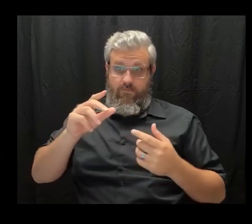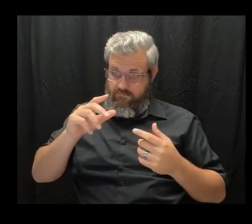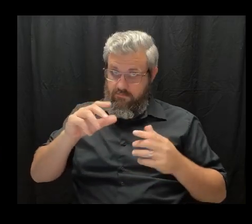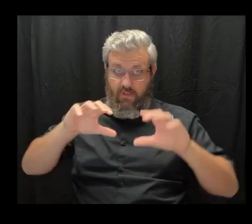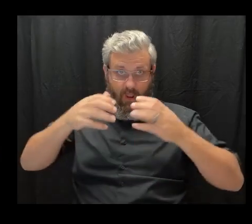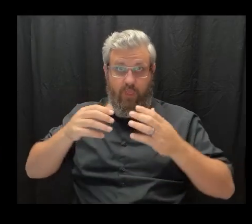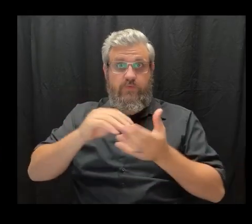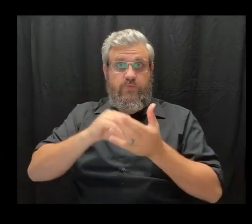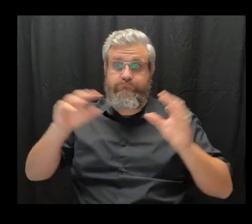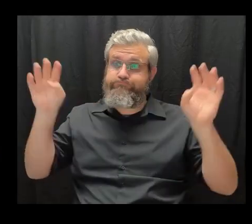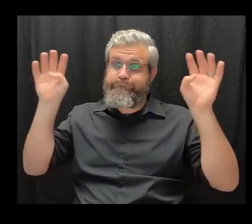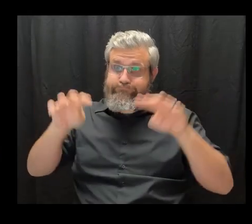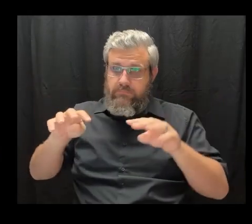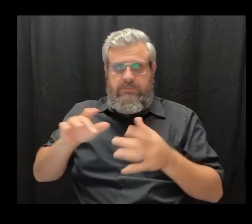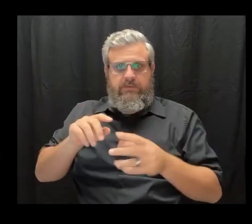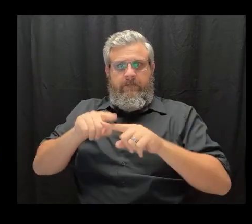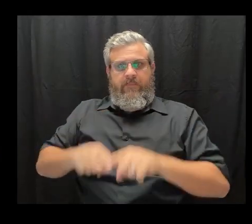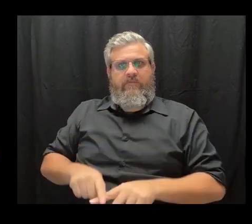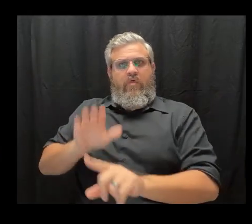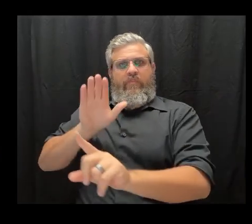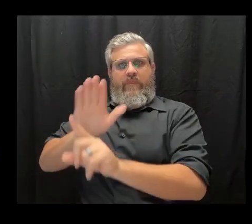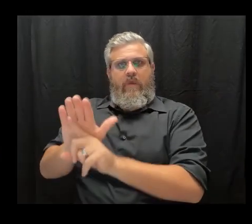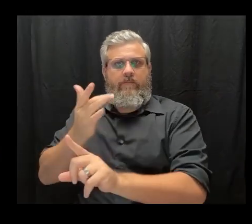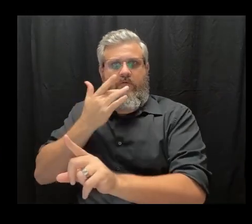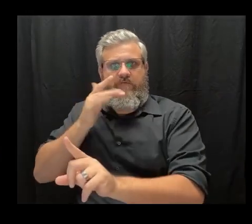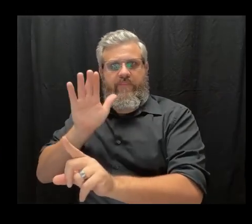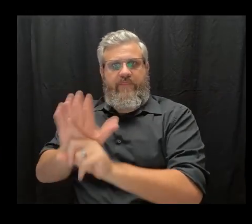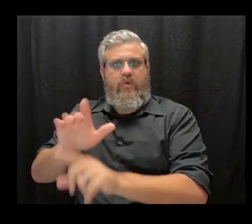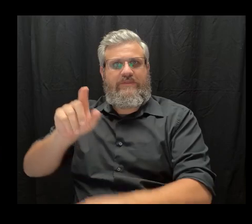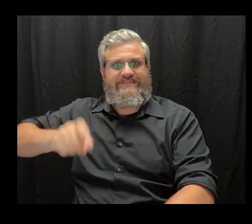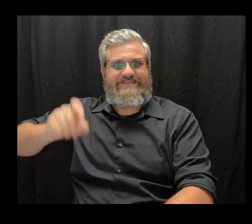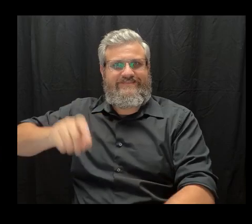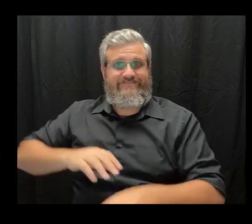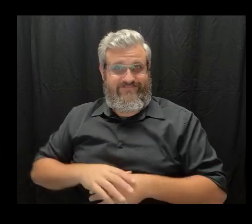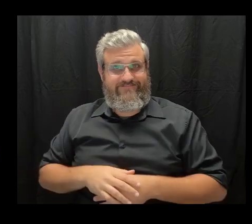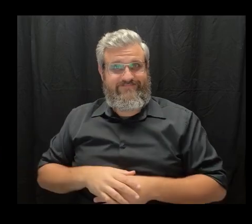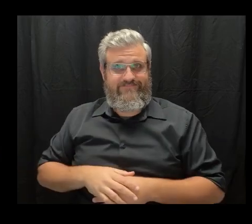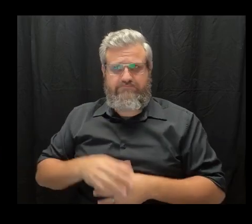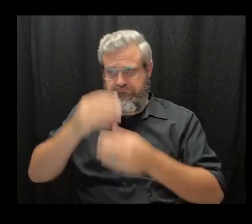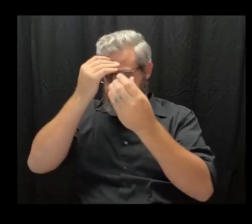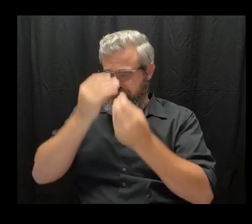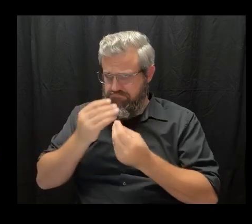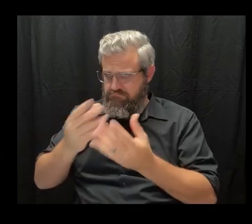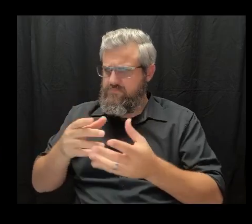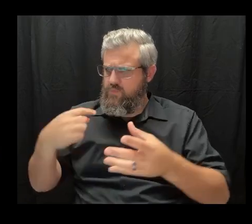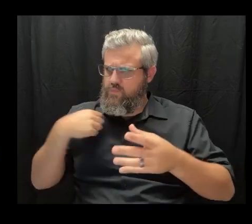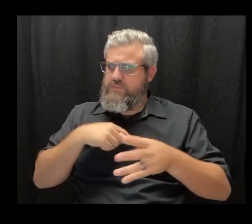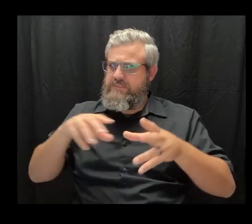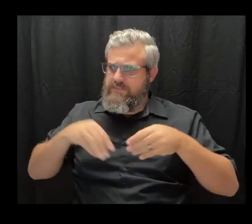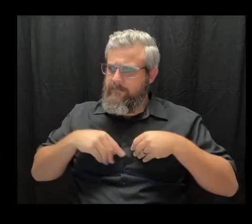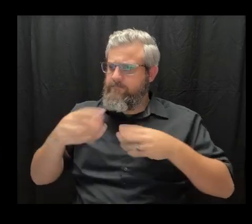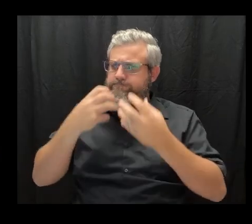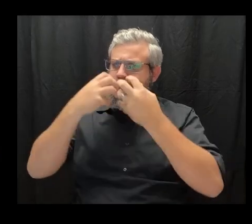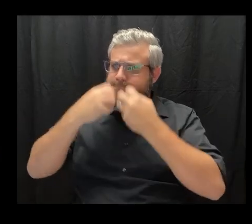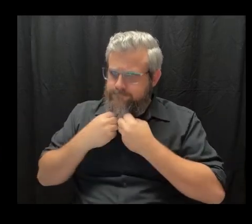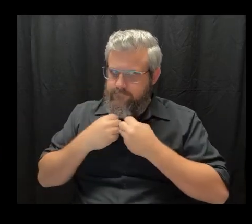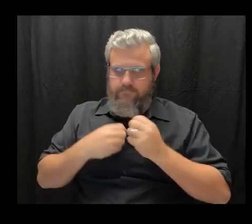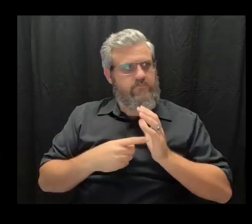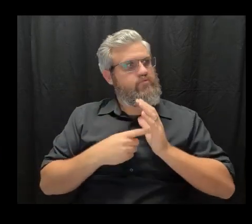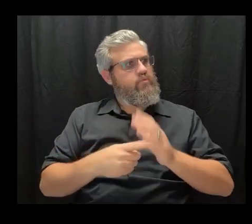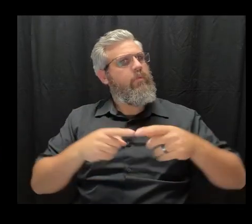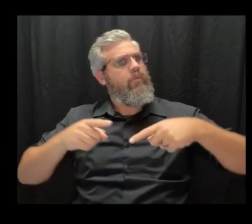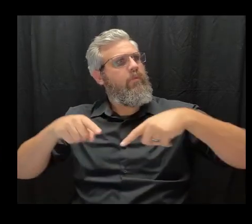on student preferences and needs. This signals to the student that they are accepted and valued, and models to the class that the student is